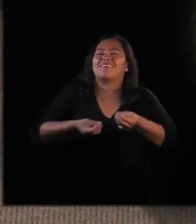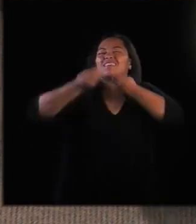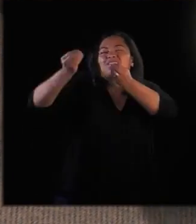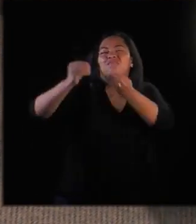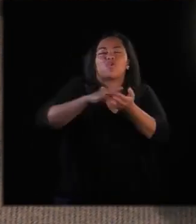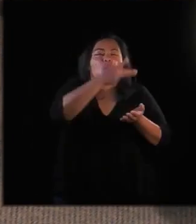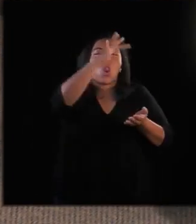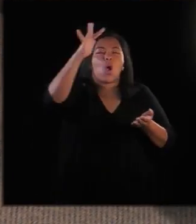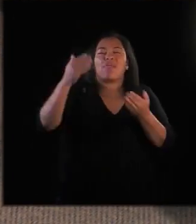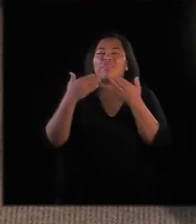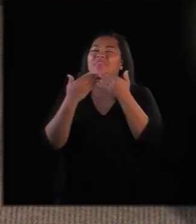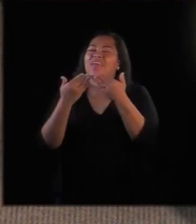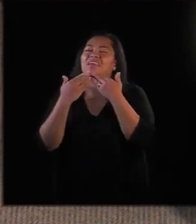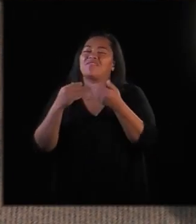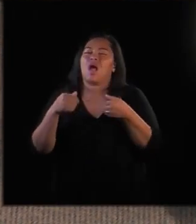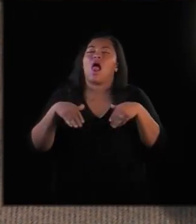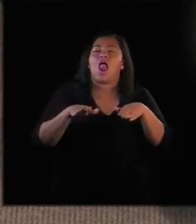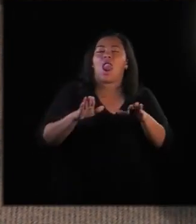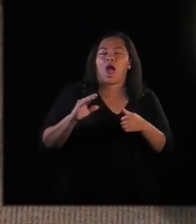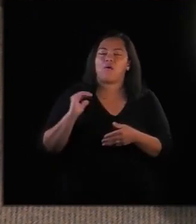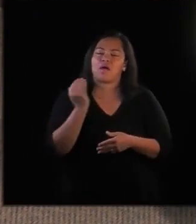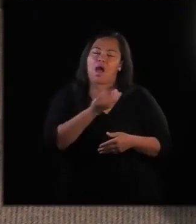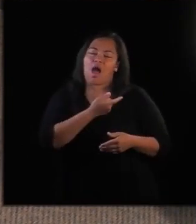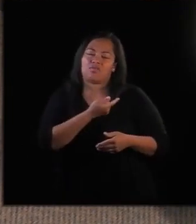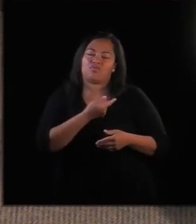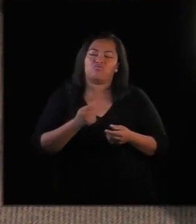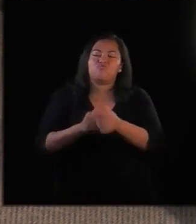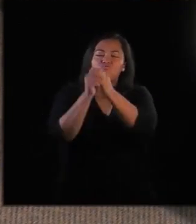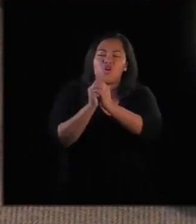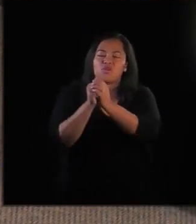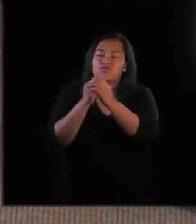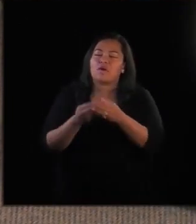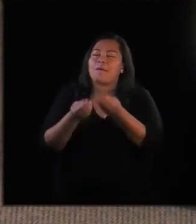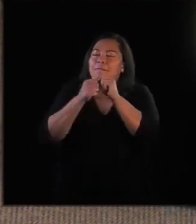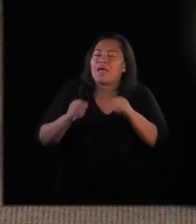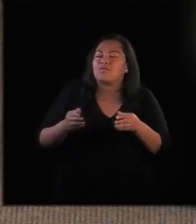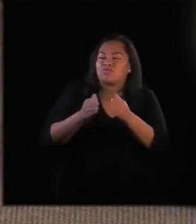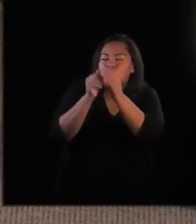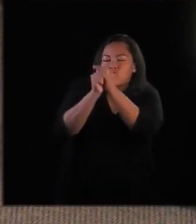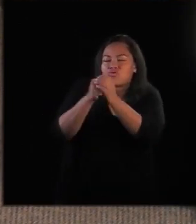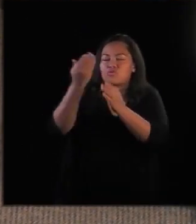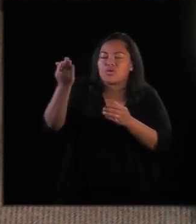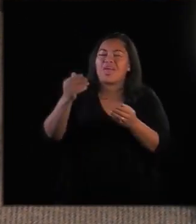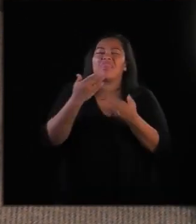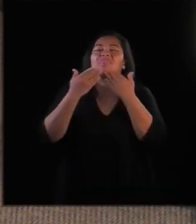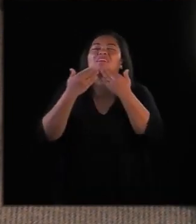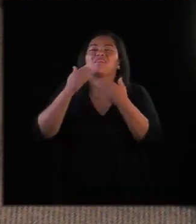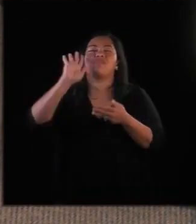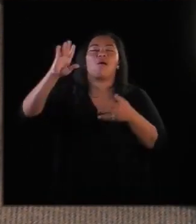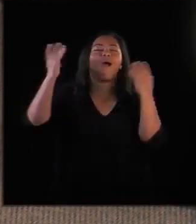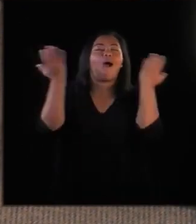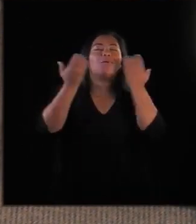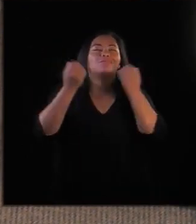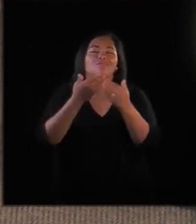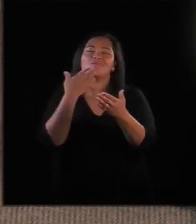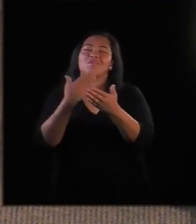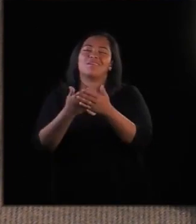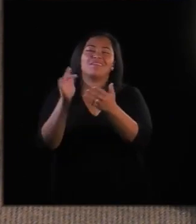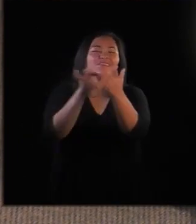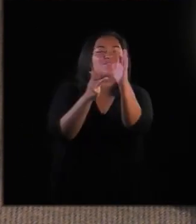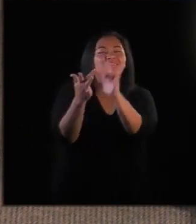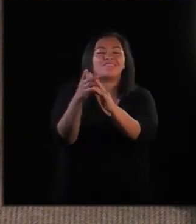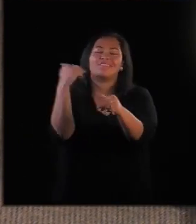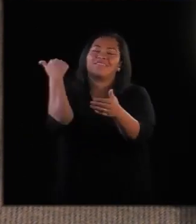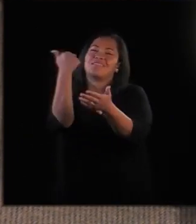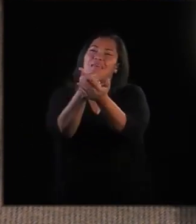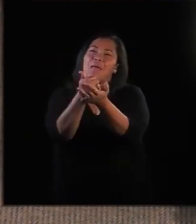glory. Thank you for letting us worship. We just bless you and we praise you and we thank you for your awesome goodness, God. In Jesus' name